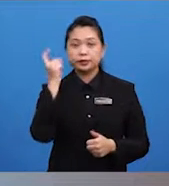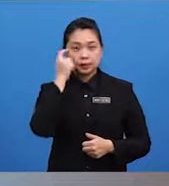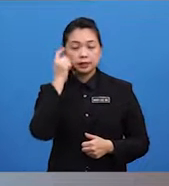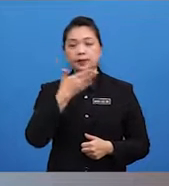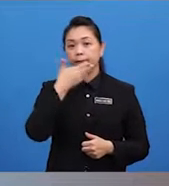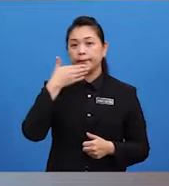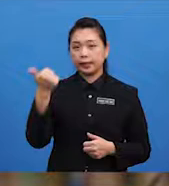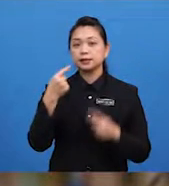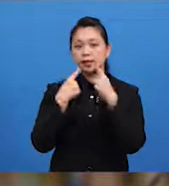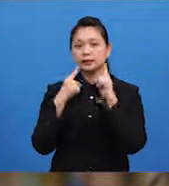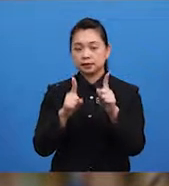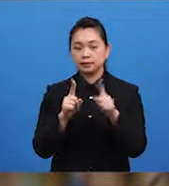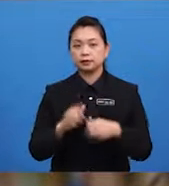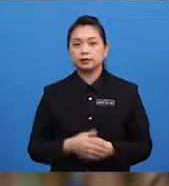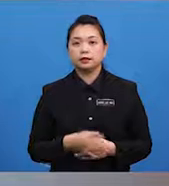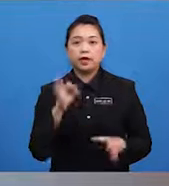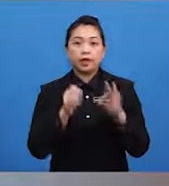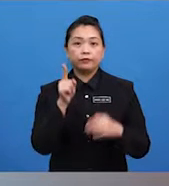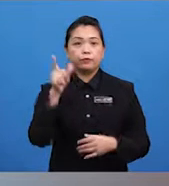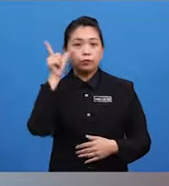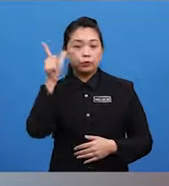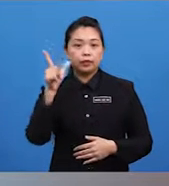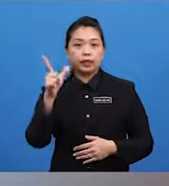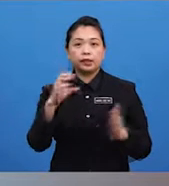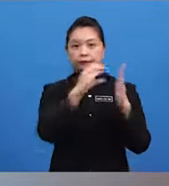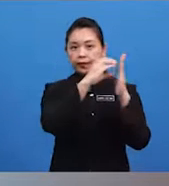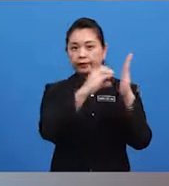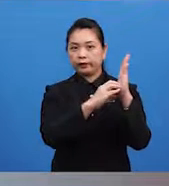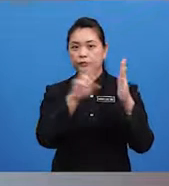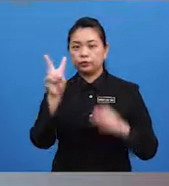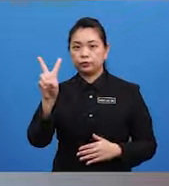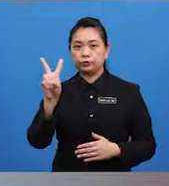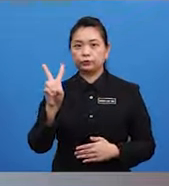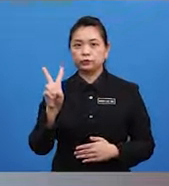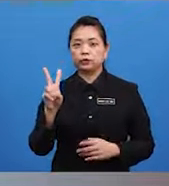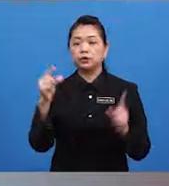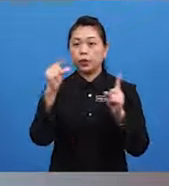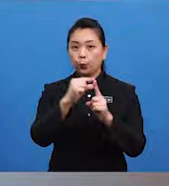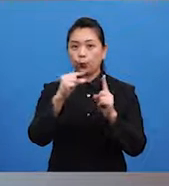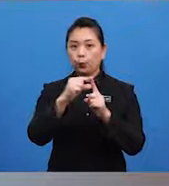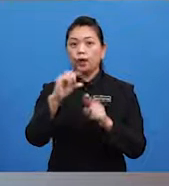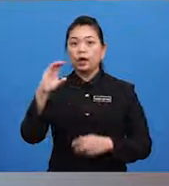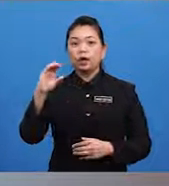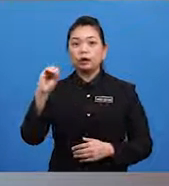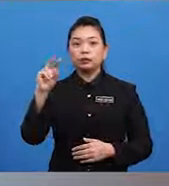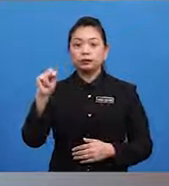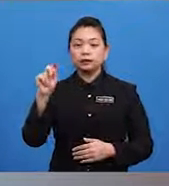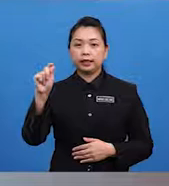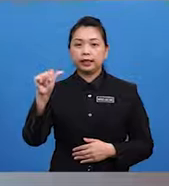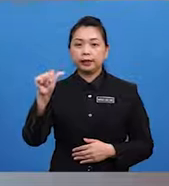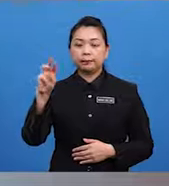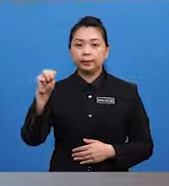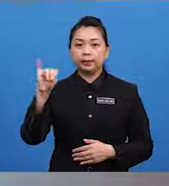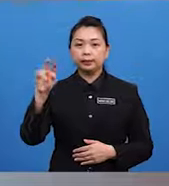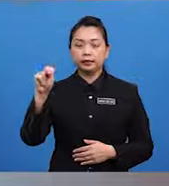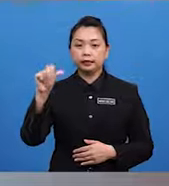answer? If you look at paragraph 2, the word contaminate appears at the end